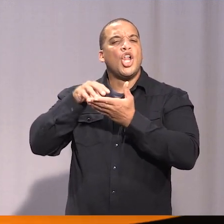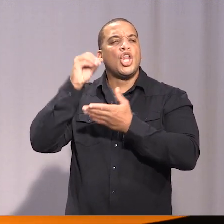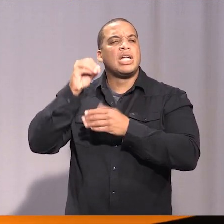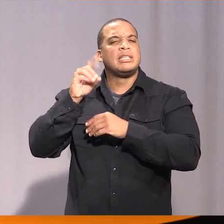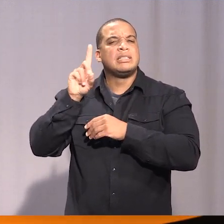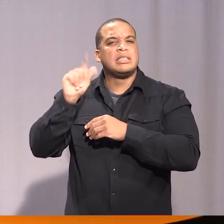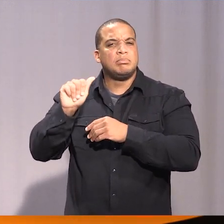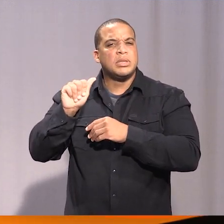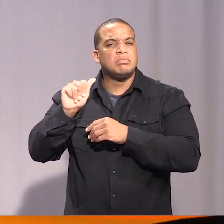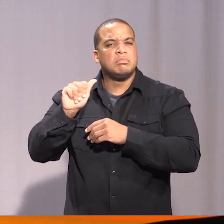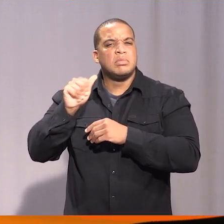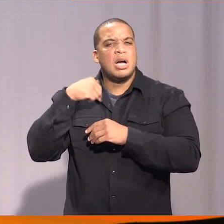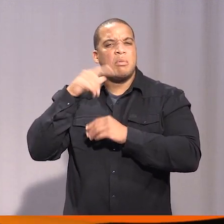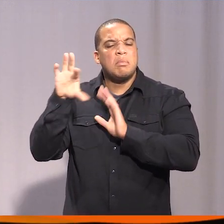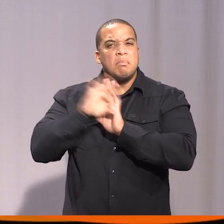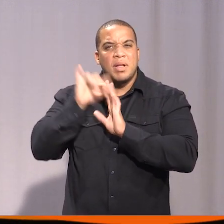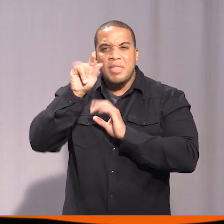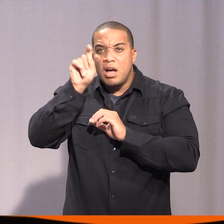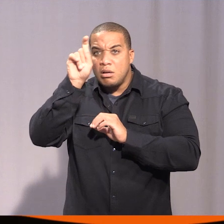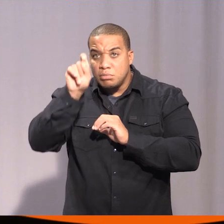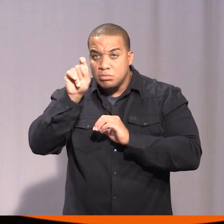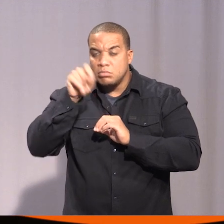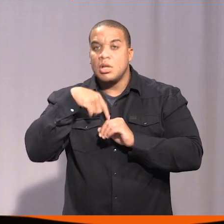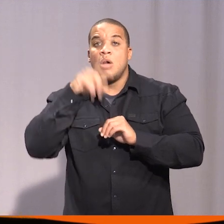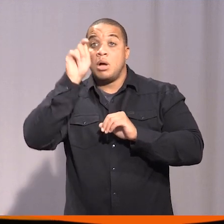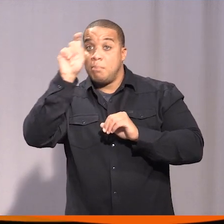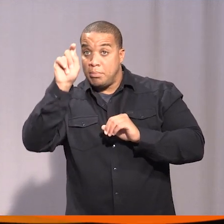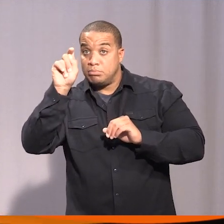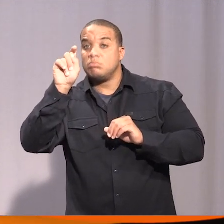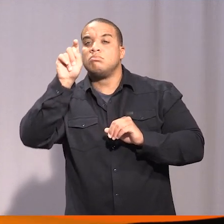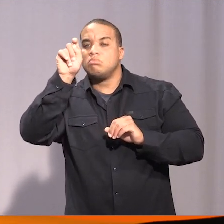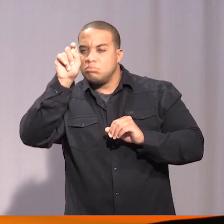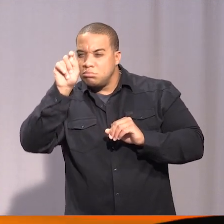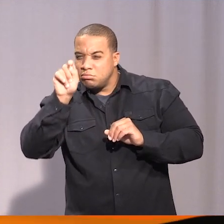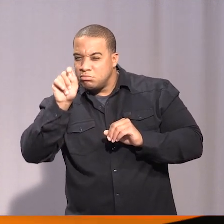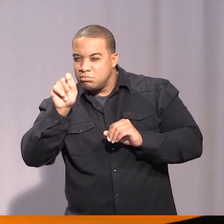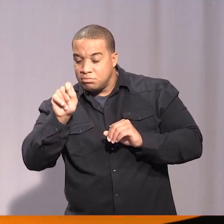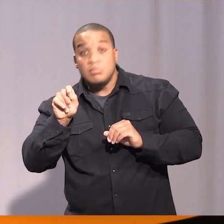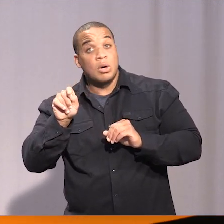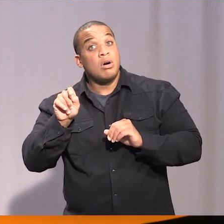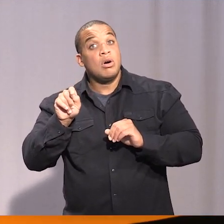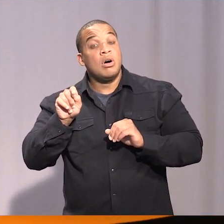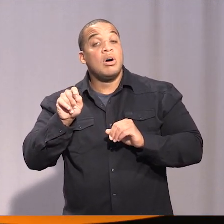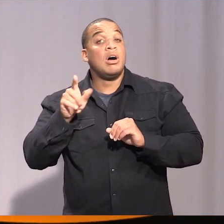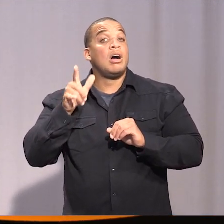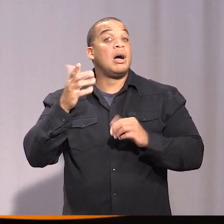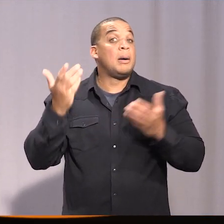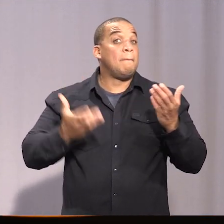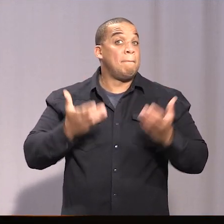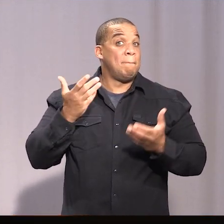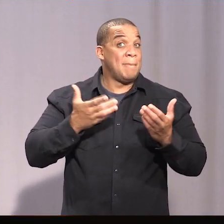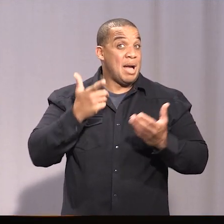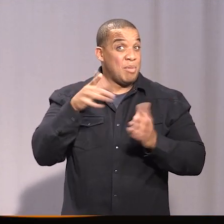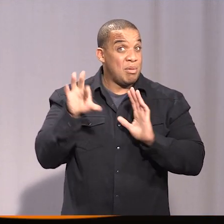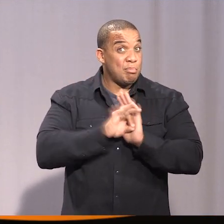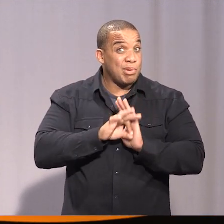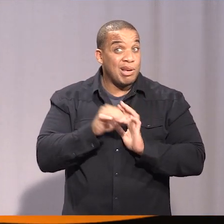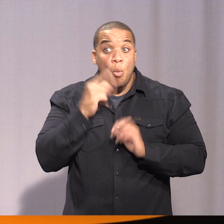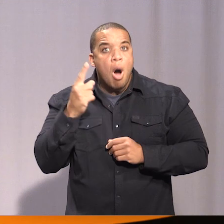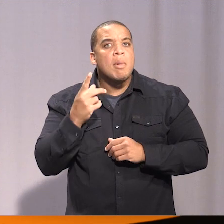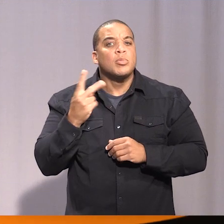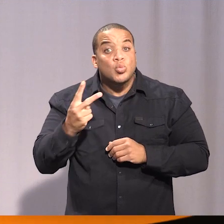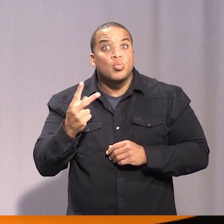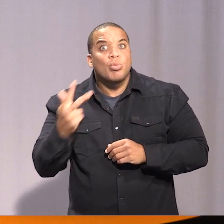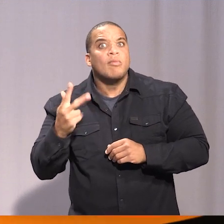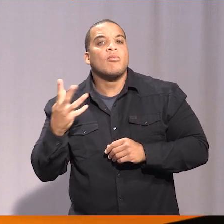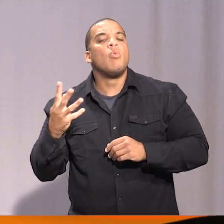disability. And I'm going to scroll down. This may mean that you have to select more than one. If that's